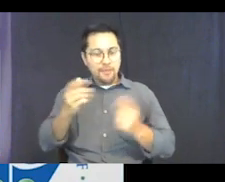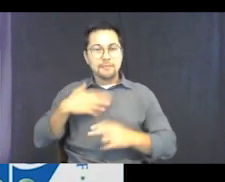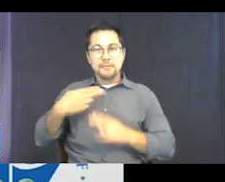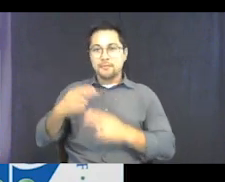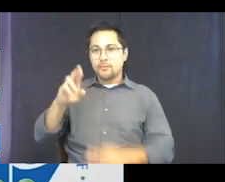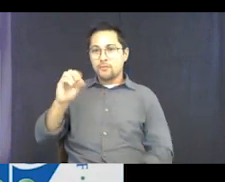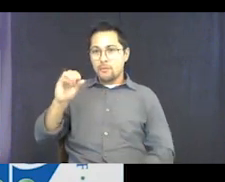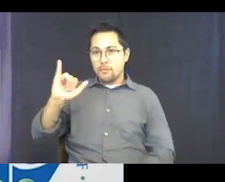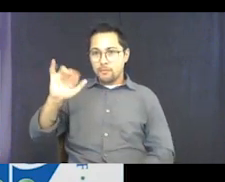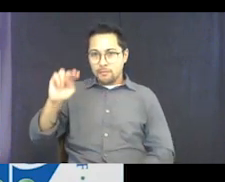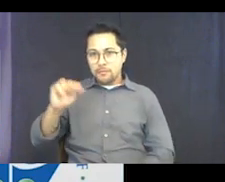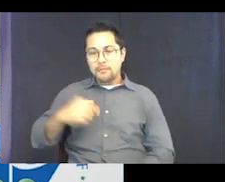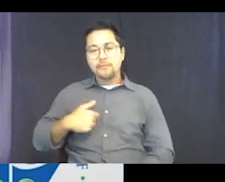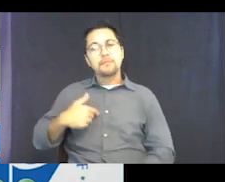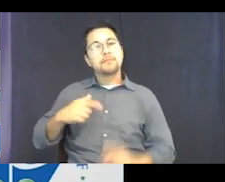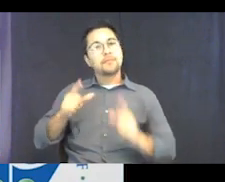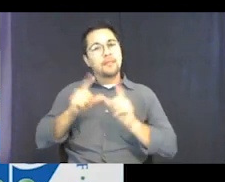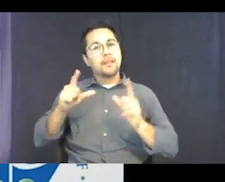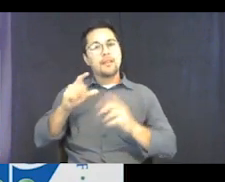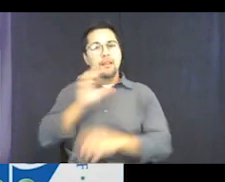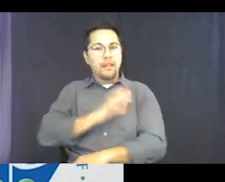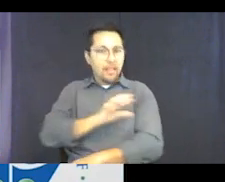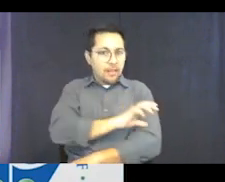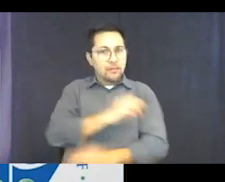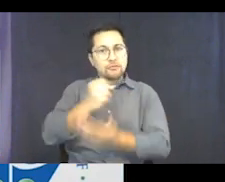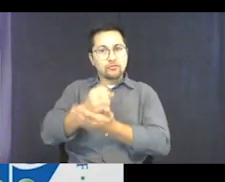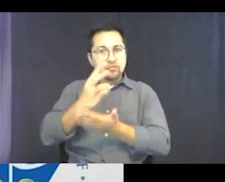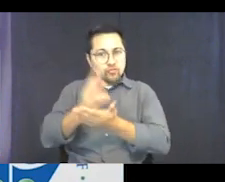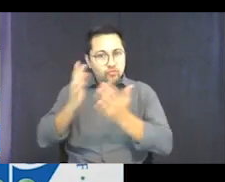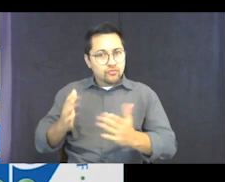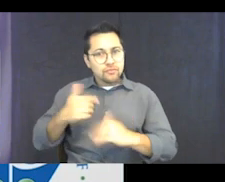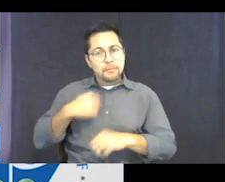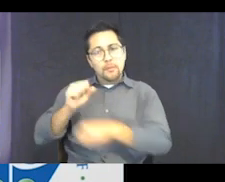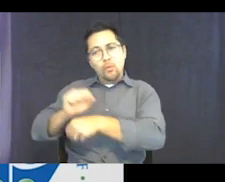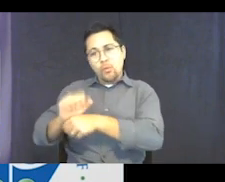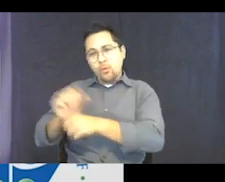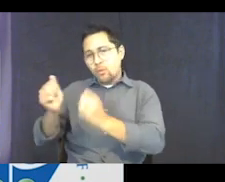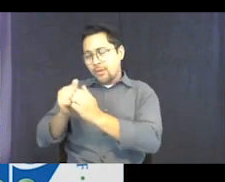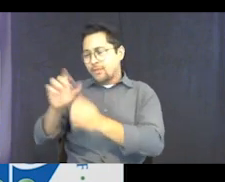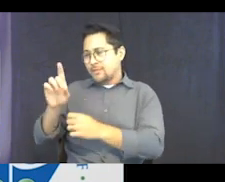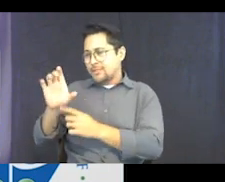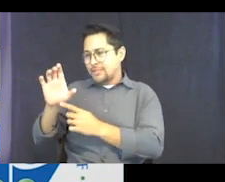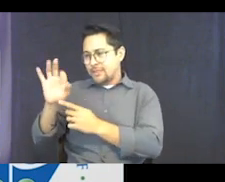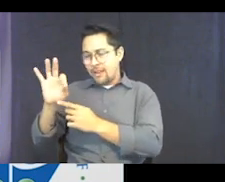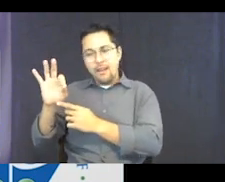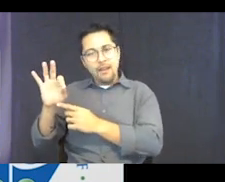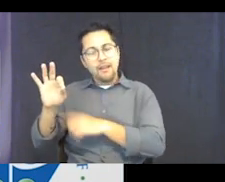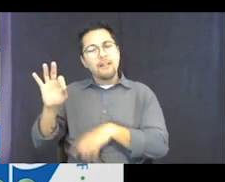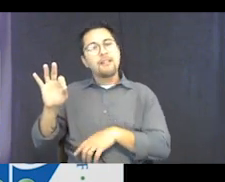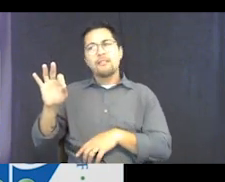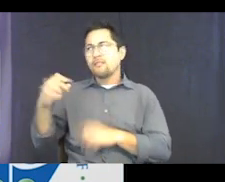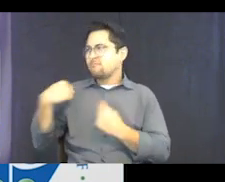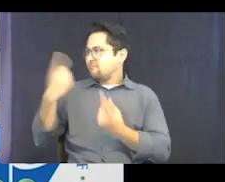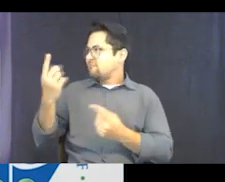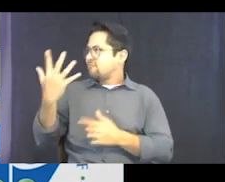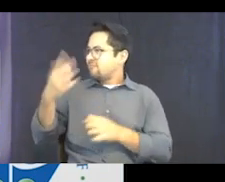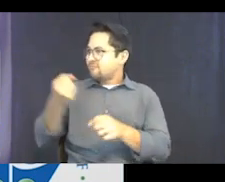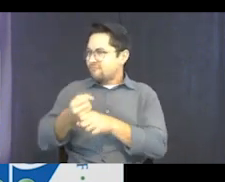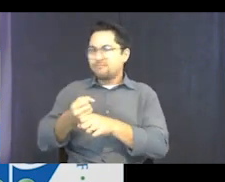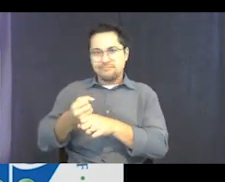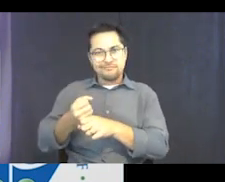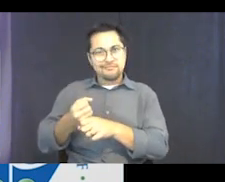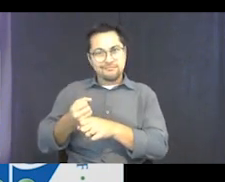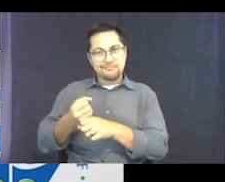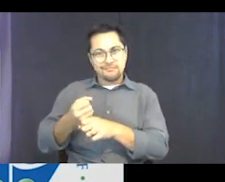Gass. I am a licensed clinical social worker. I've been working at DCF CMH headquarters going on 5 years in